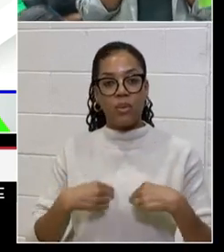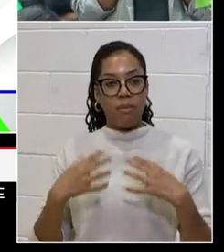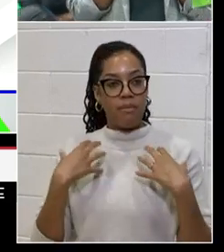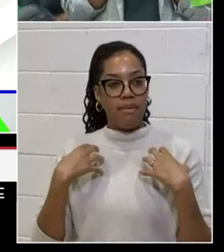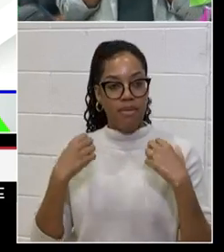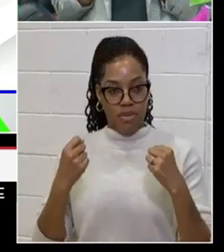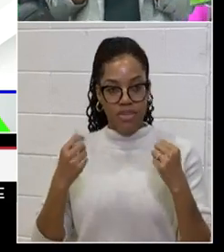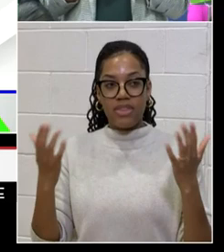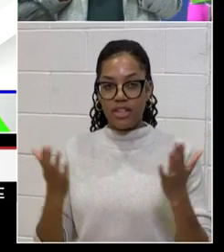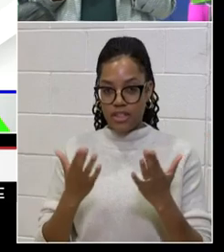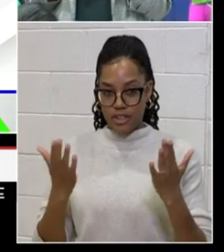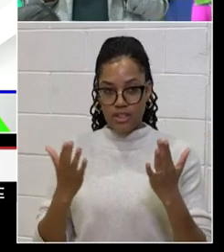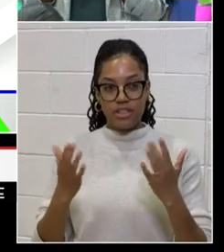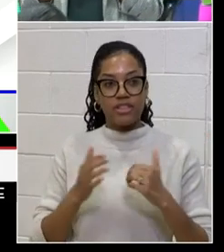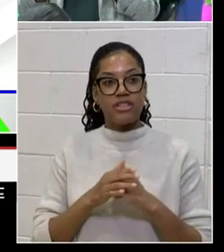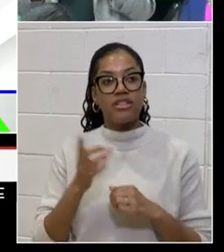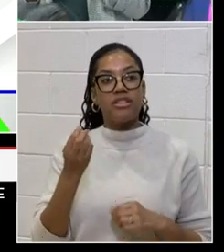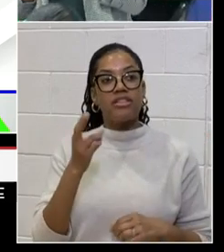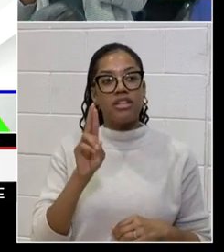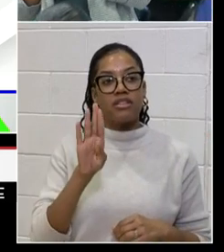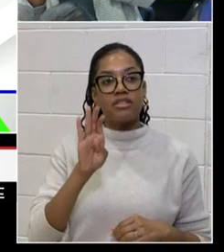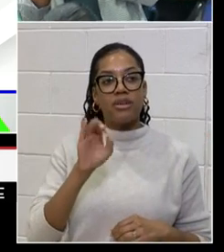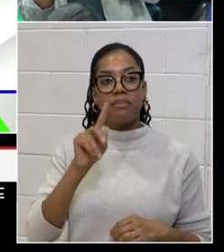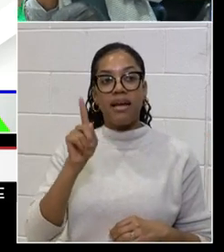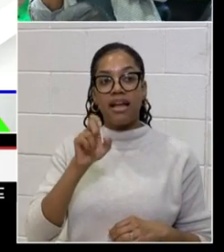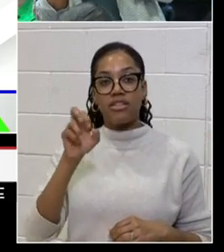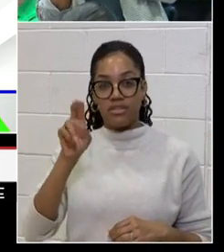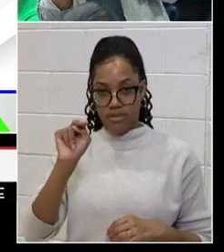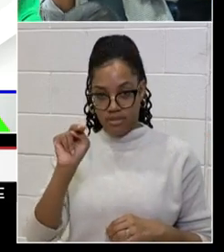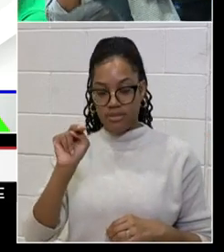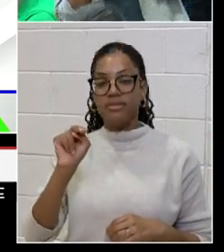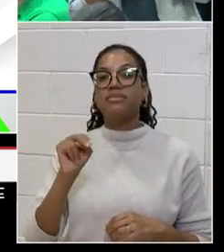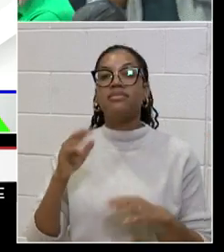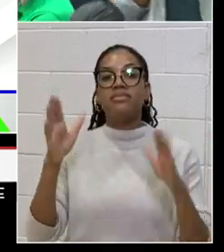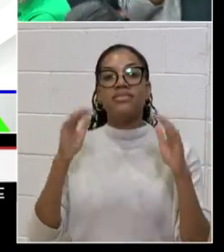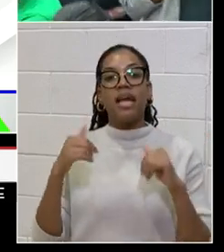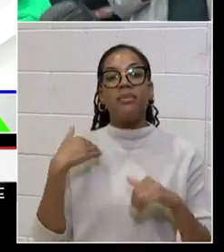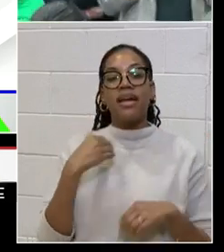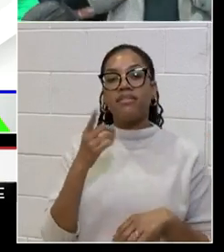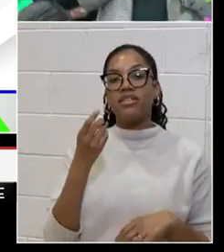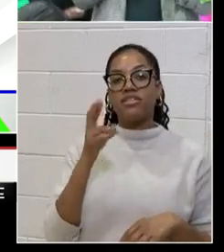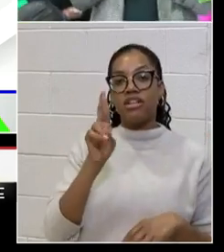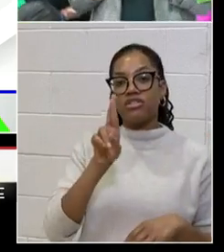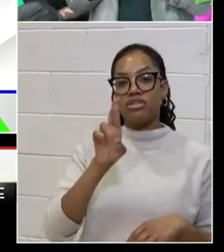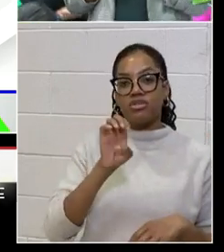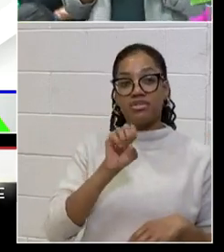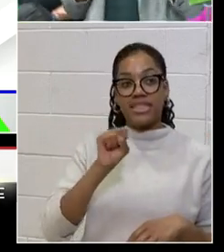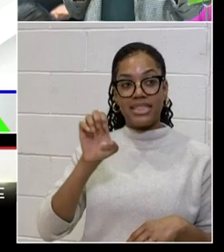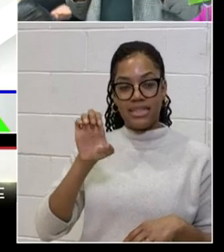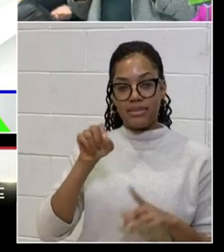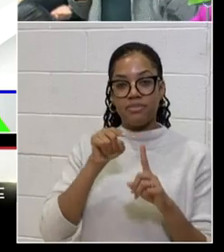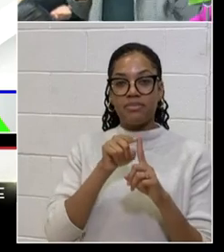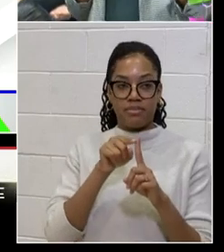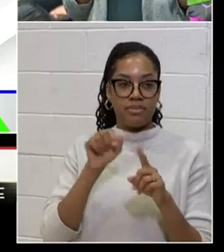And I believe I also saw Director Reese for Disability Services, who is here. And so some of the highlights that are on this